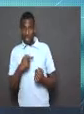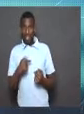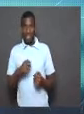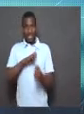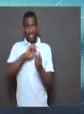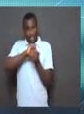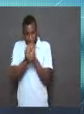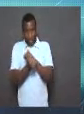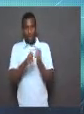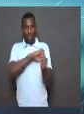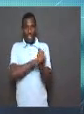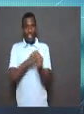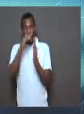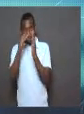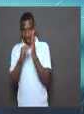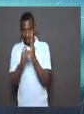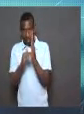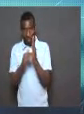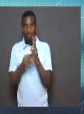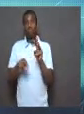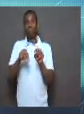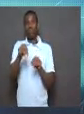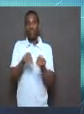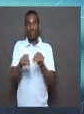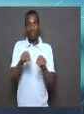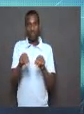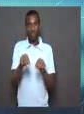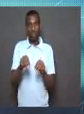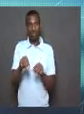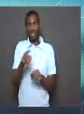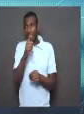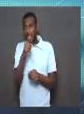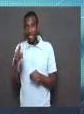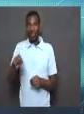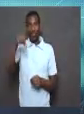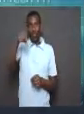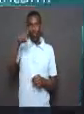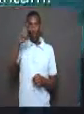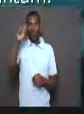energy of a system by the movement of its quanta.